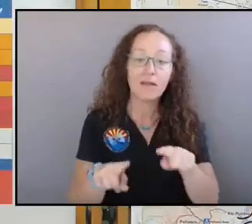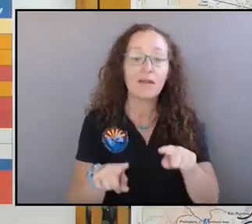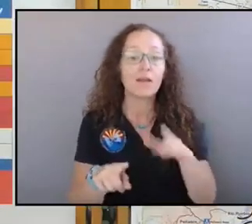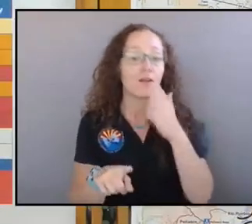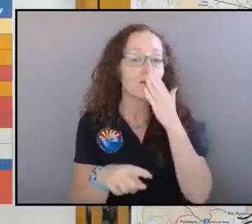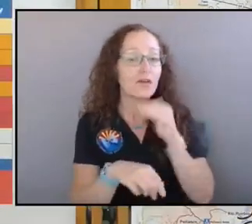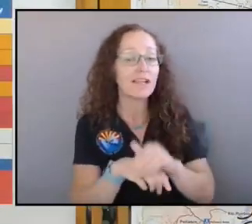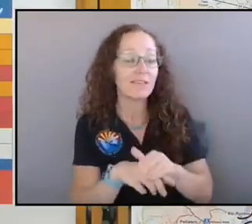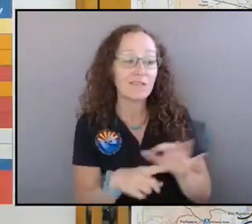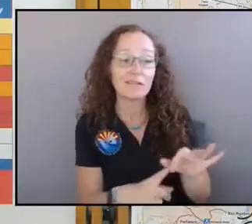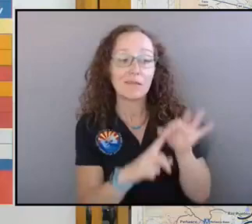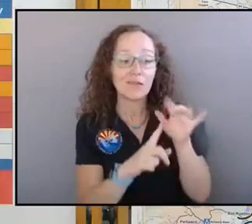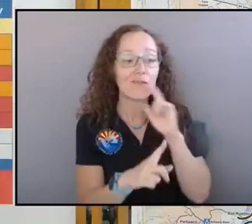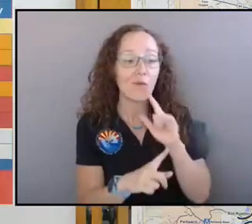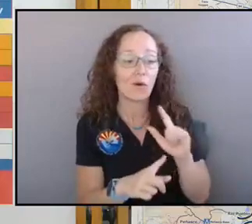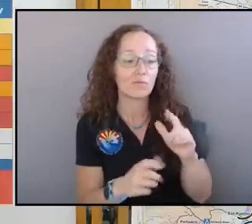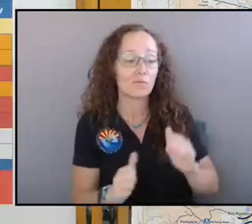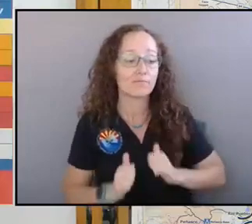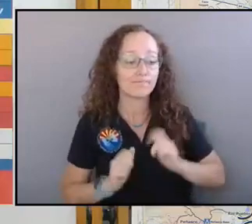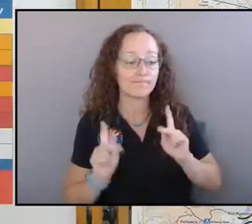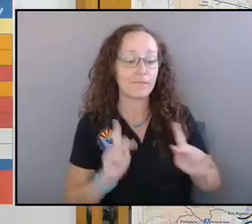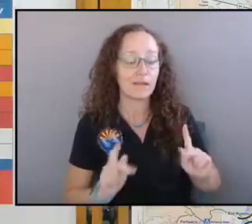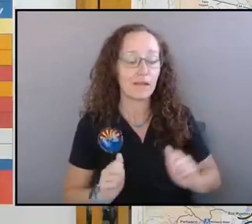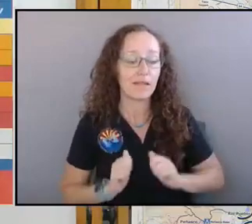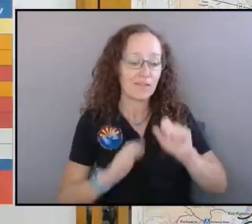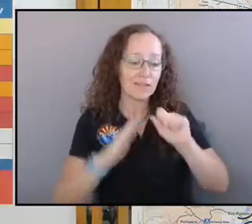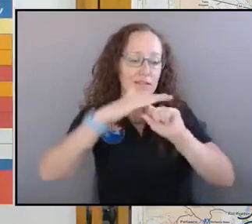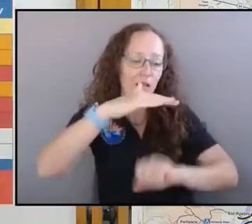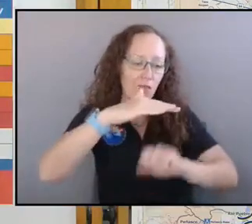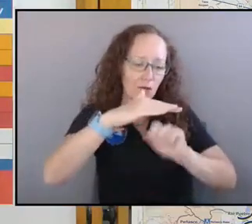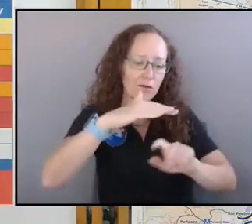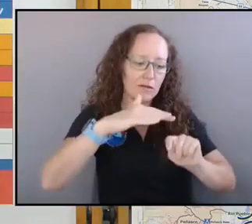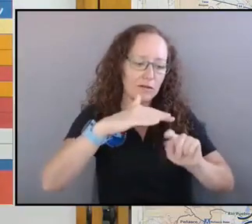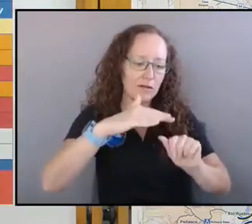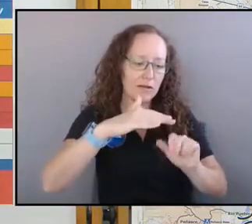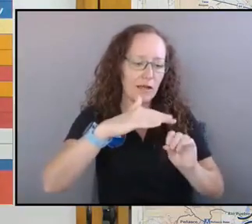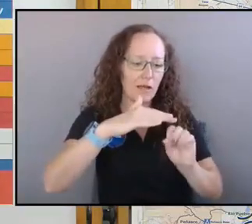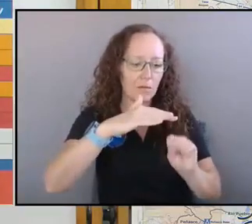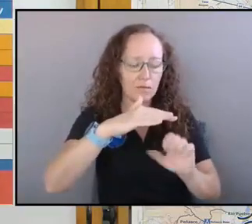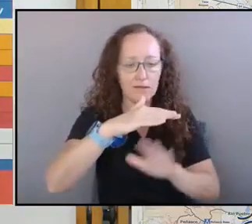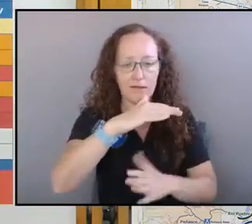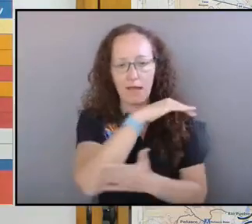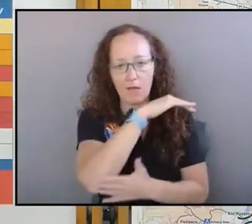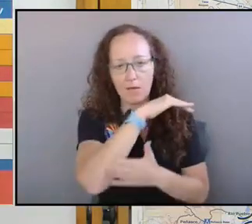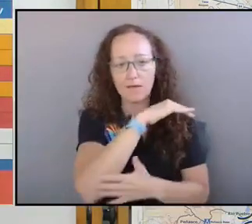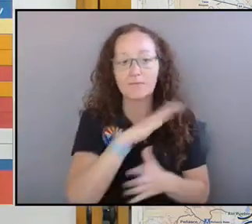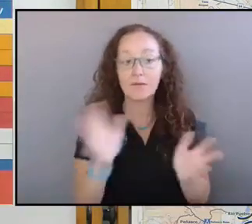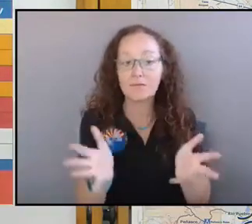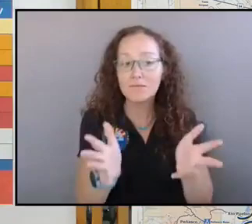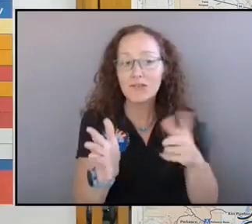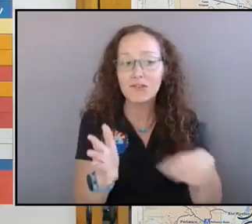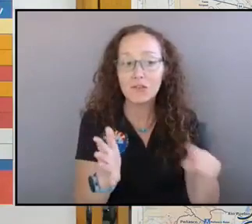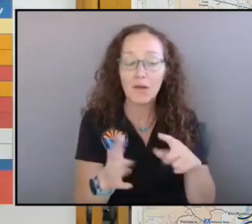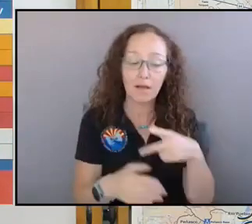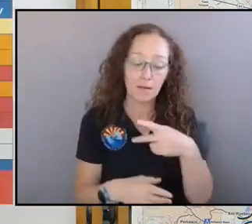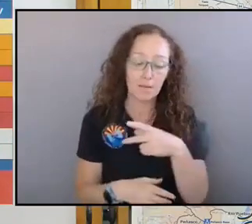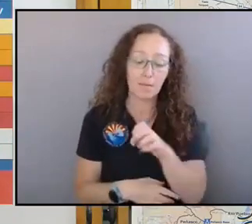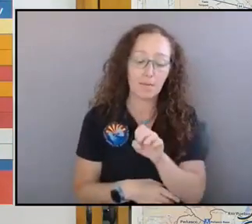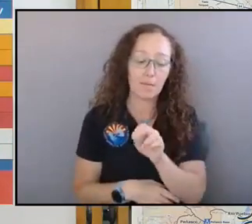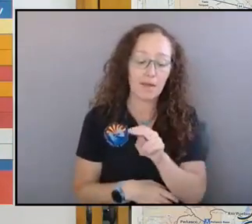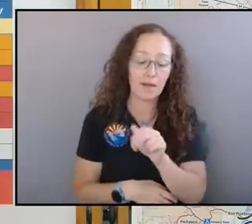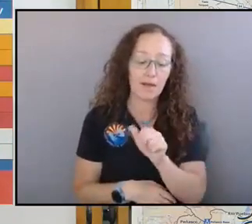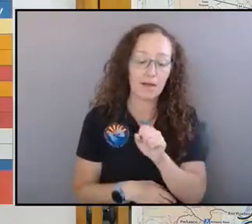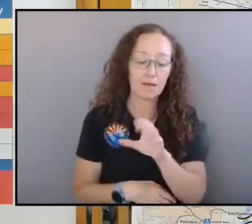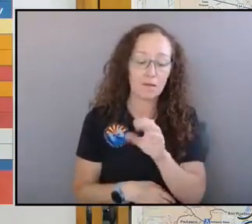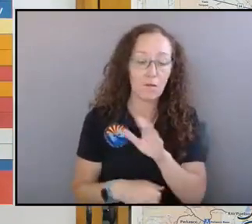want to give you some encouragement. I drove around the Penasco area this afternoon, and